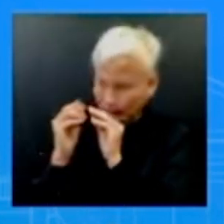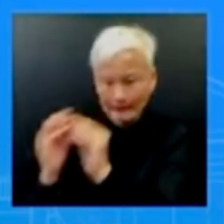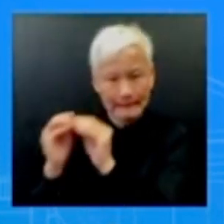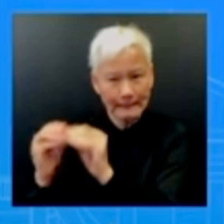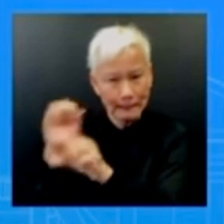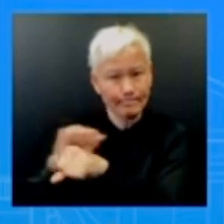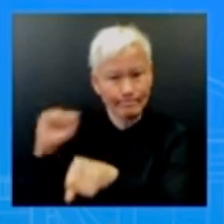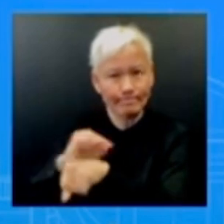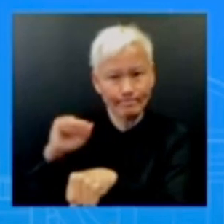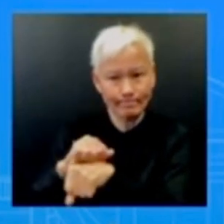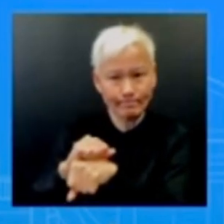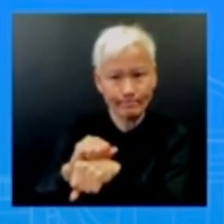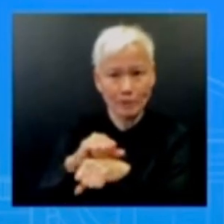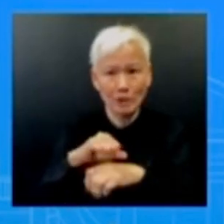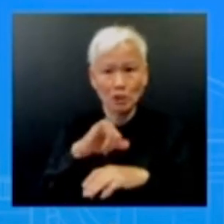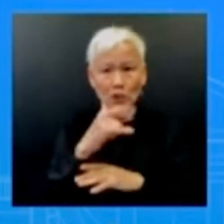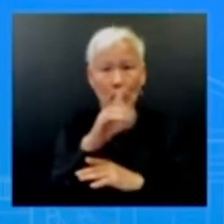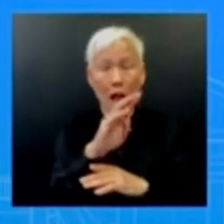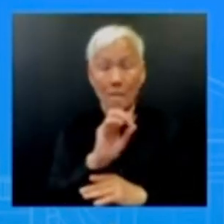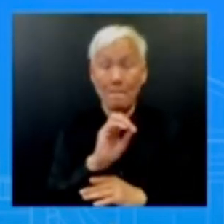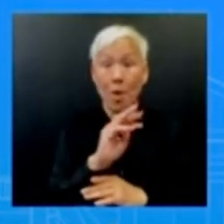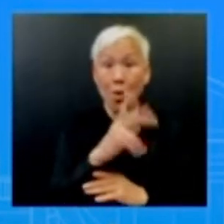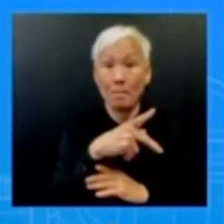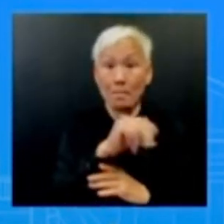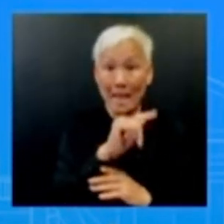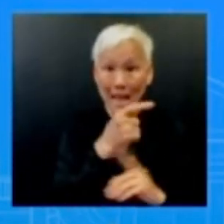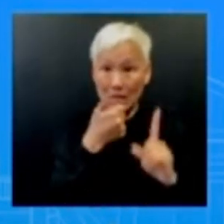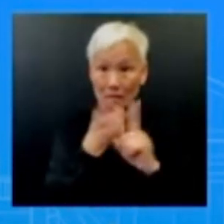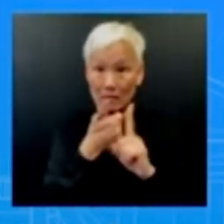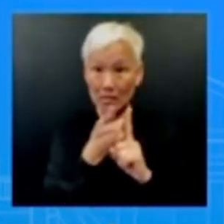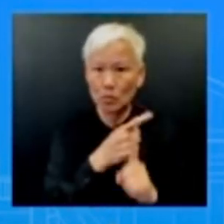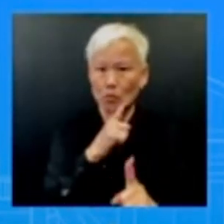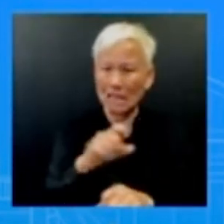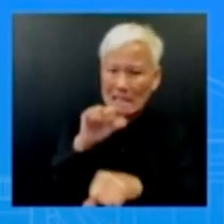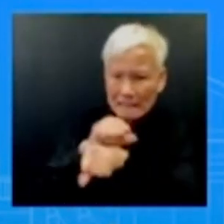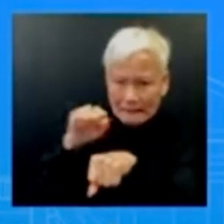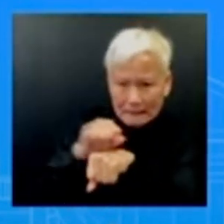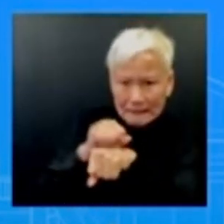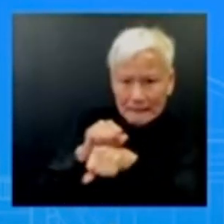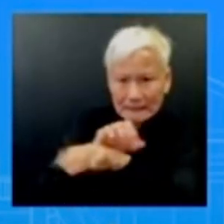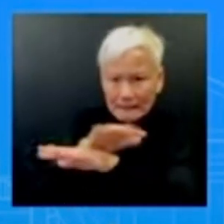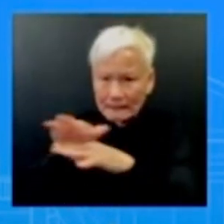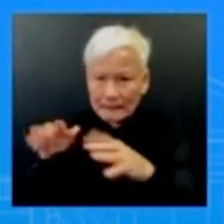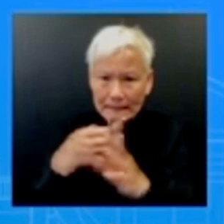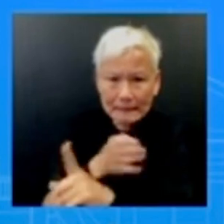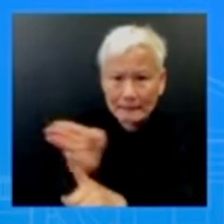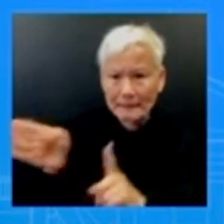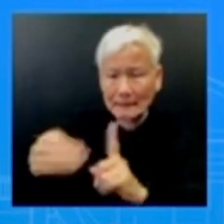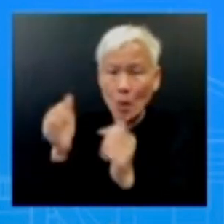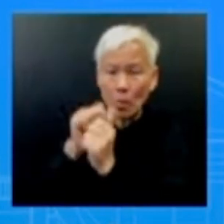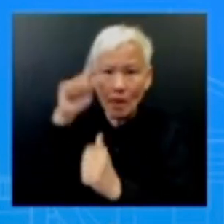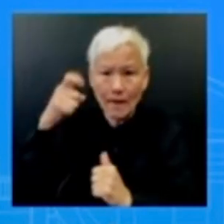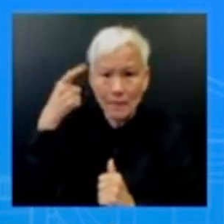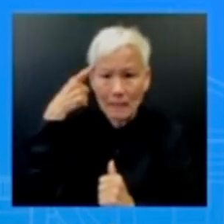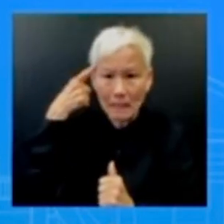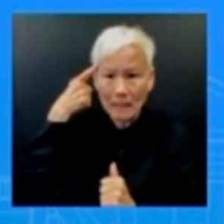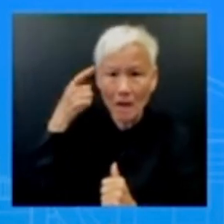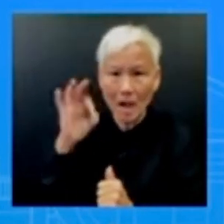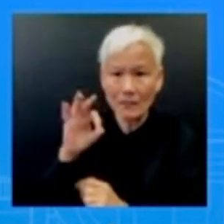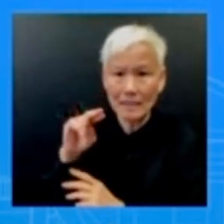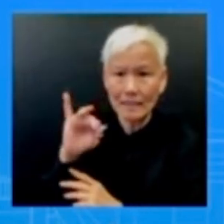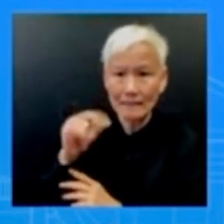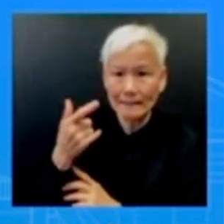experts directly with the government of Niger to get him home. And he'll be home